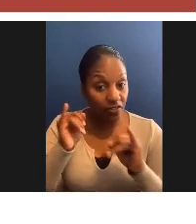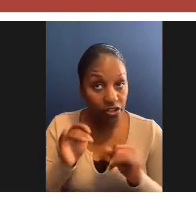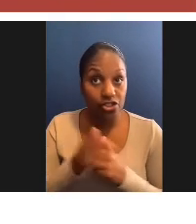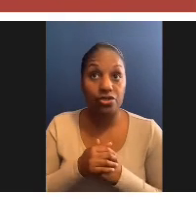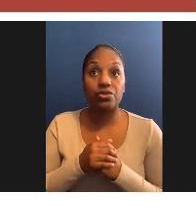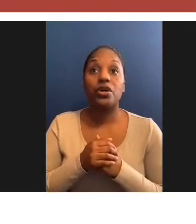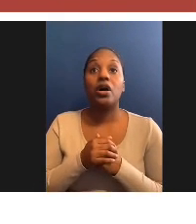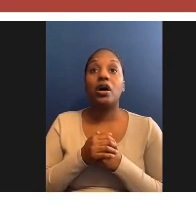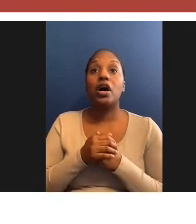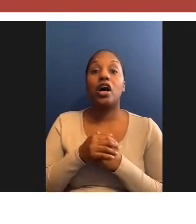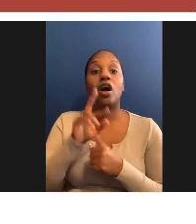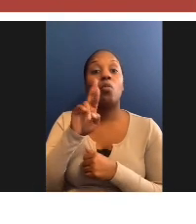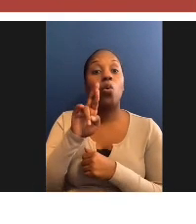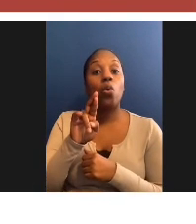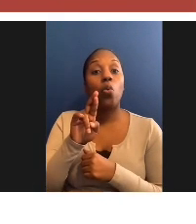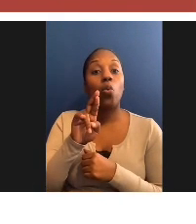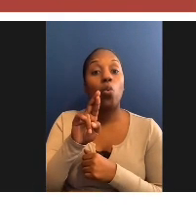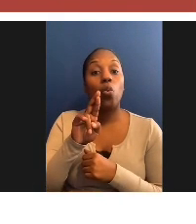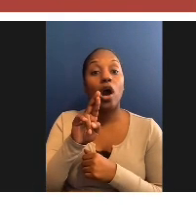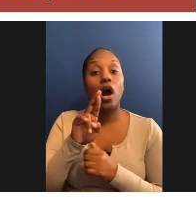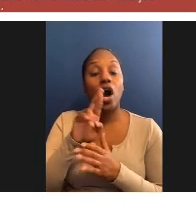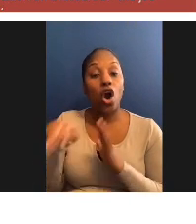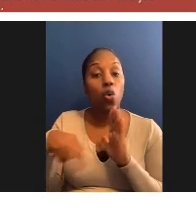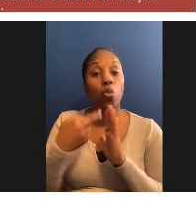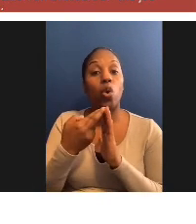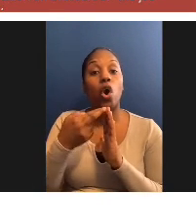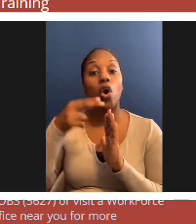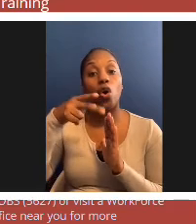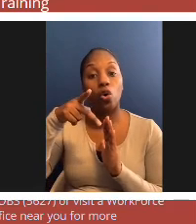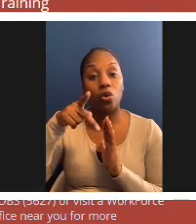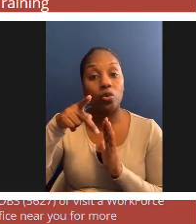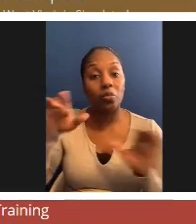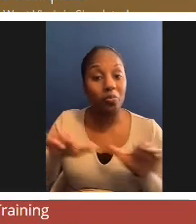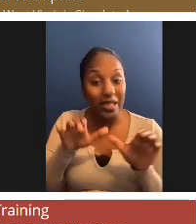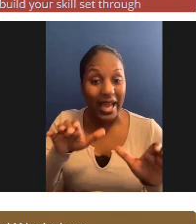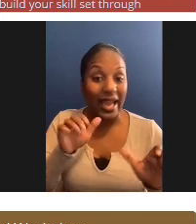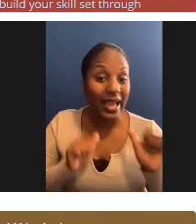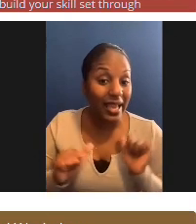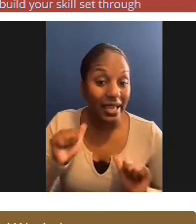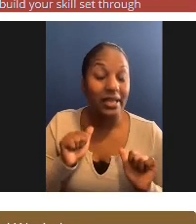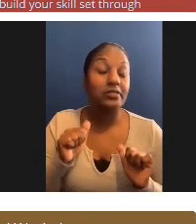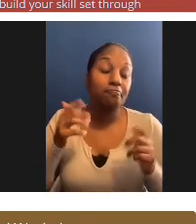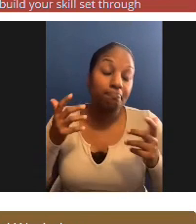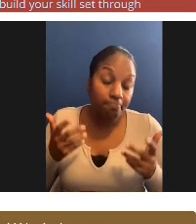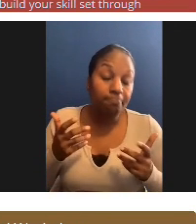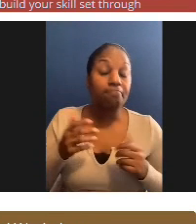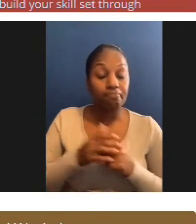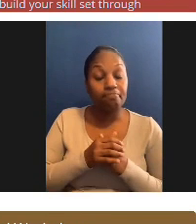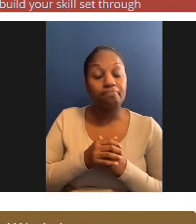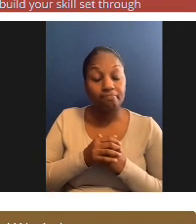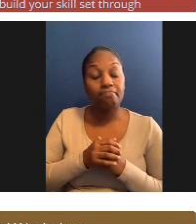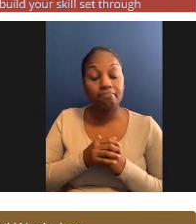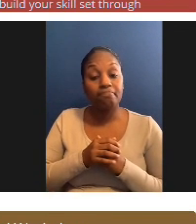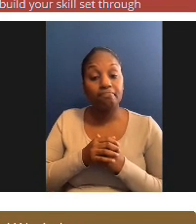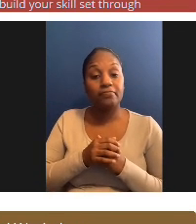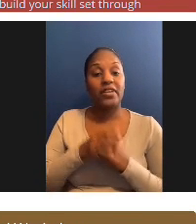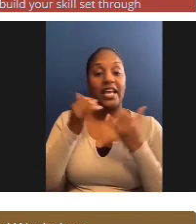plays to really help you find a job. Now we're going to go over to parents.